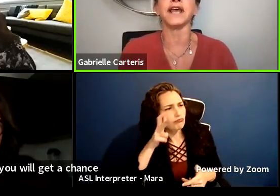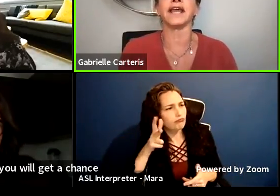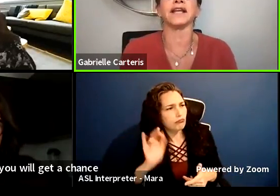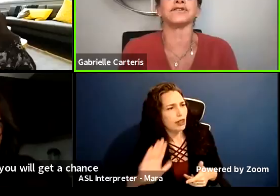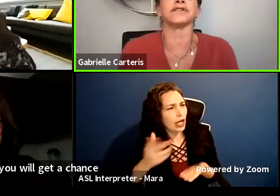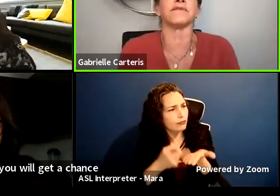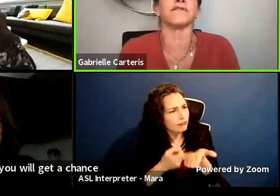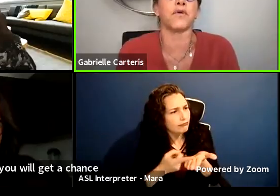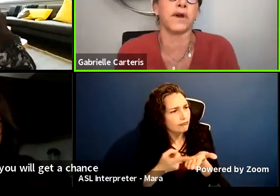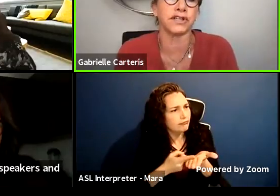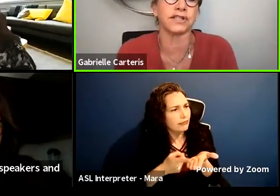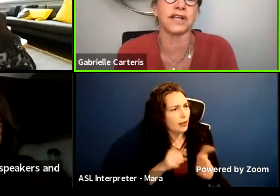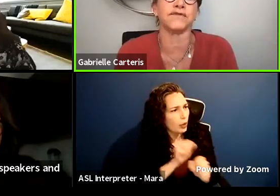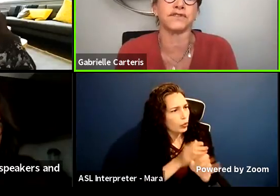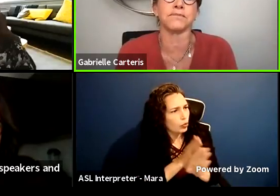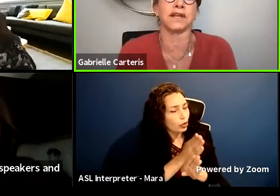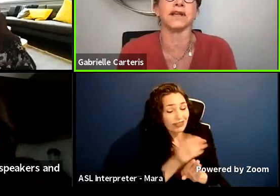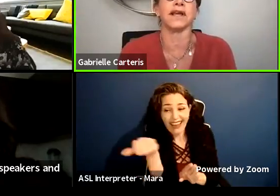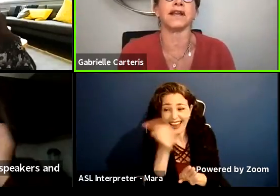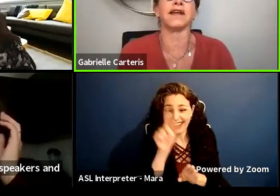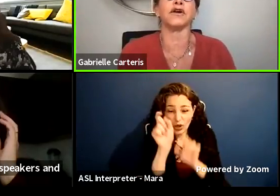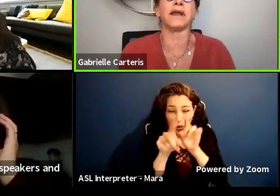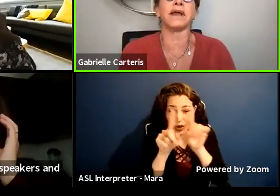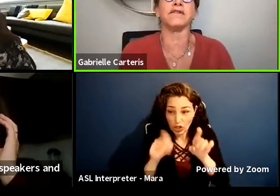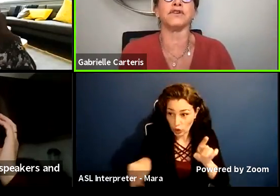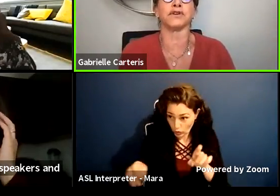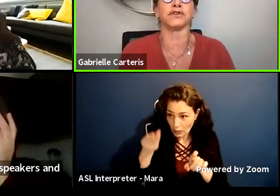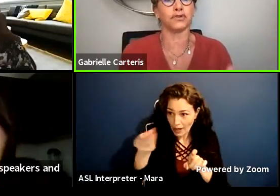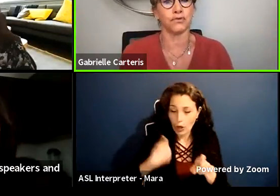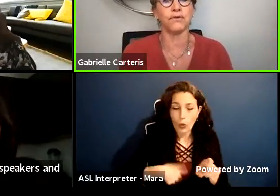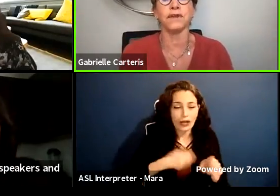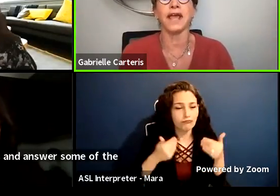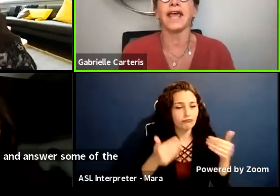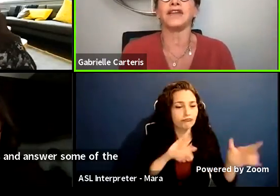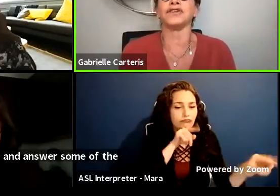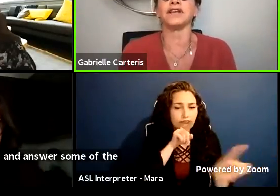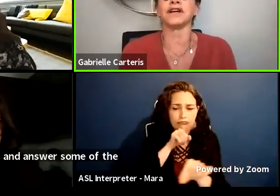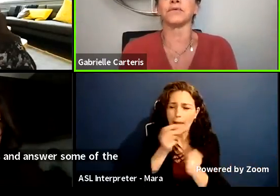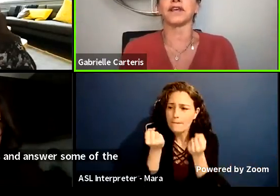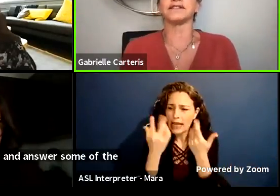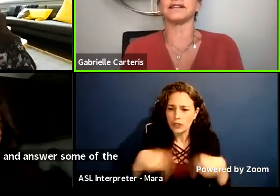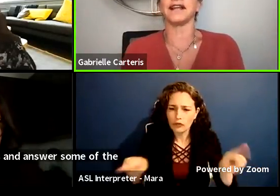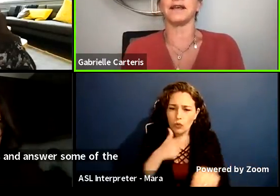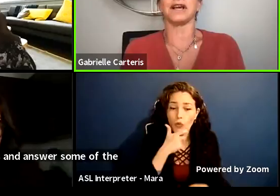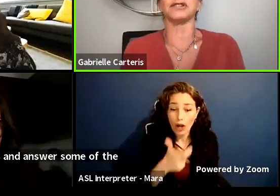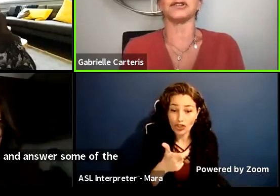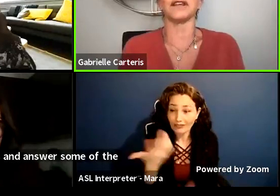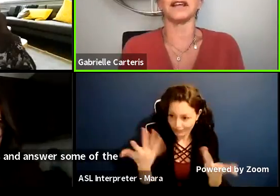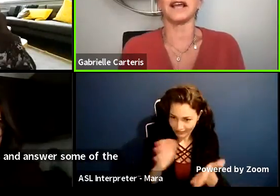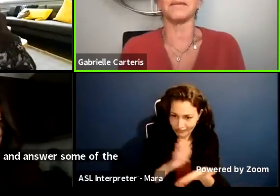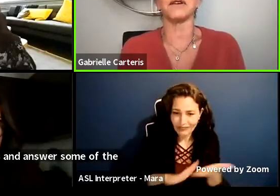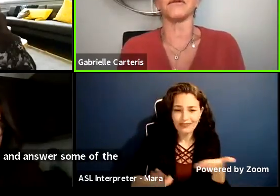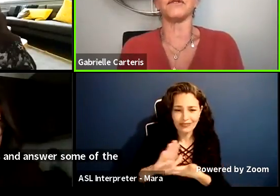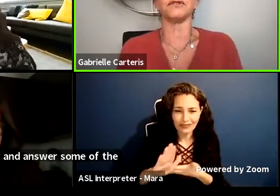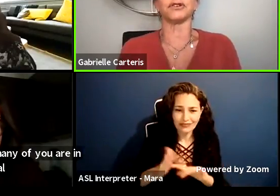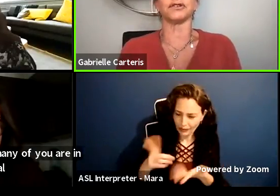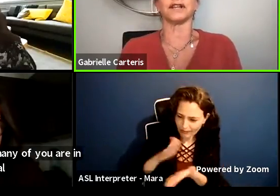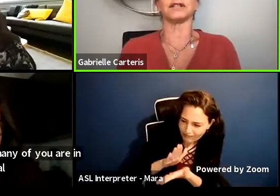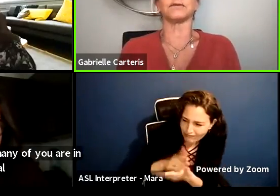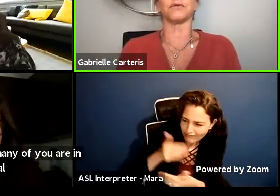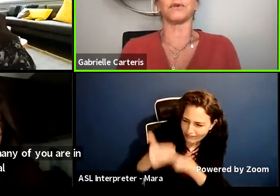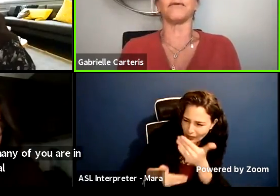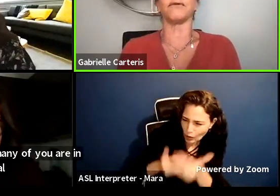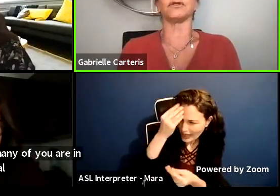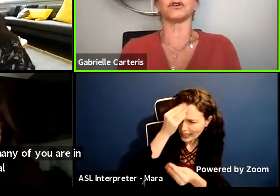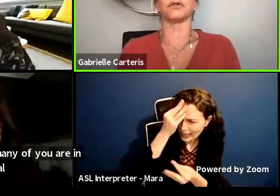careers and answer some of the questions that you've submitted. Now, I know many of you are in school and you're here with us today because you're thinking about your futures